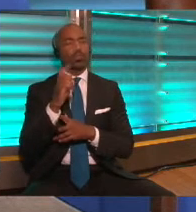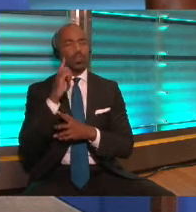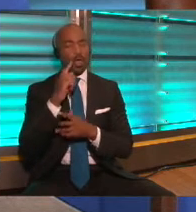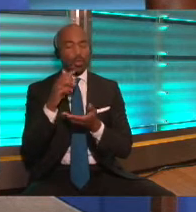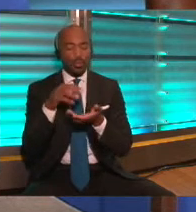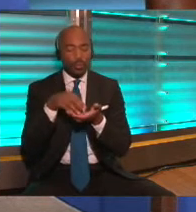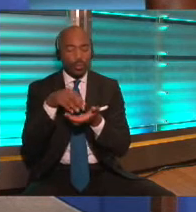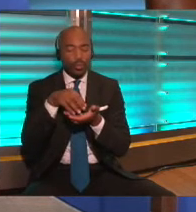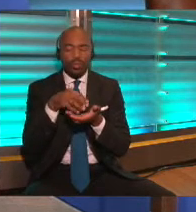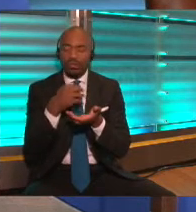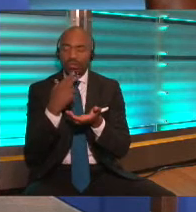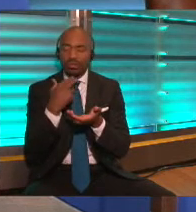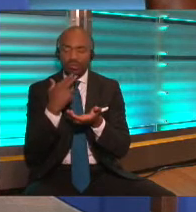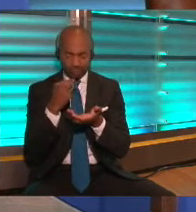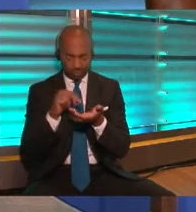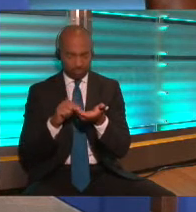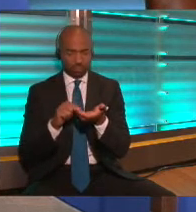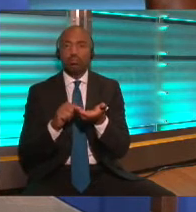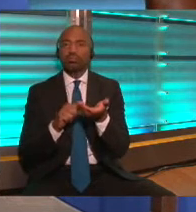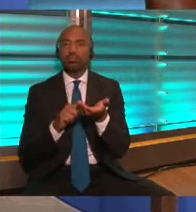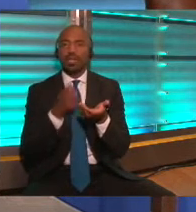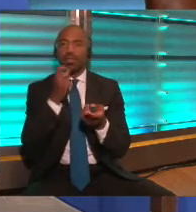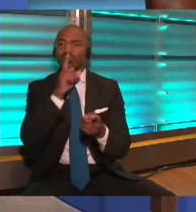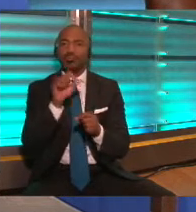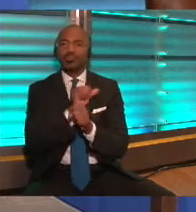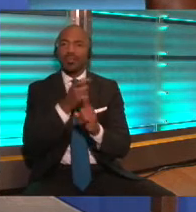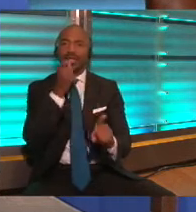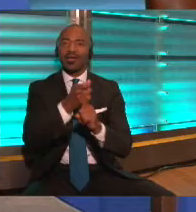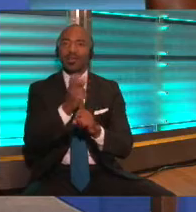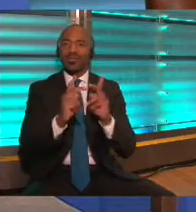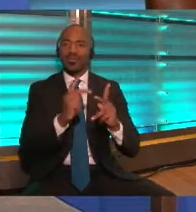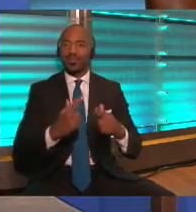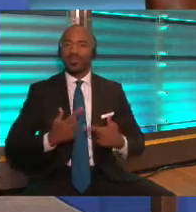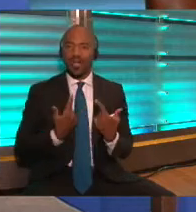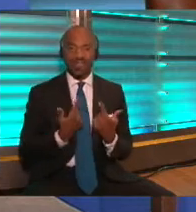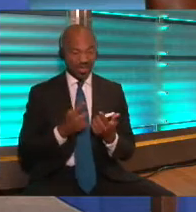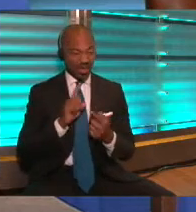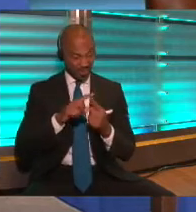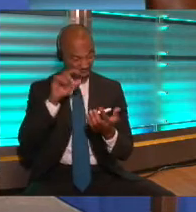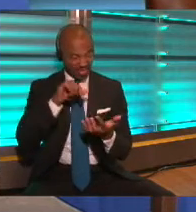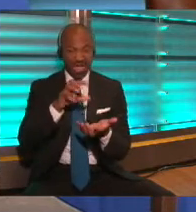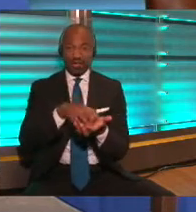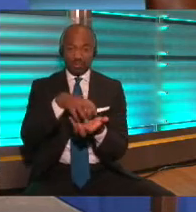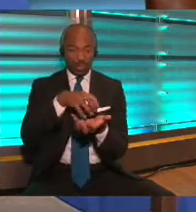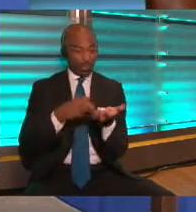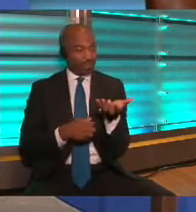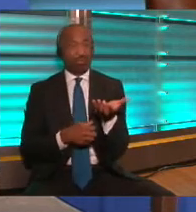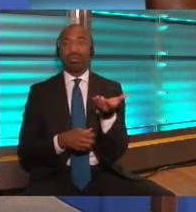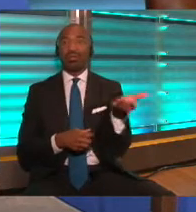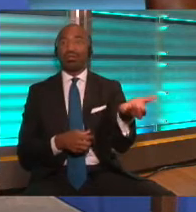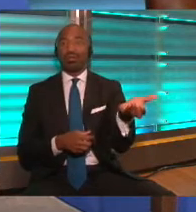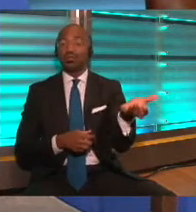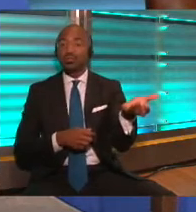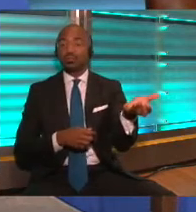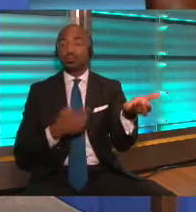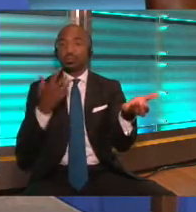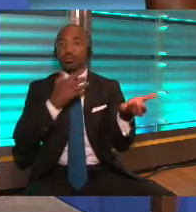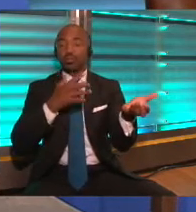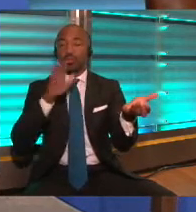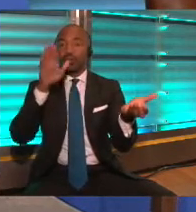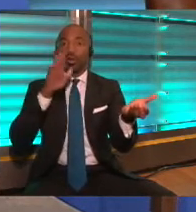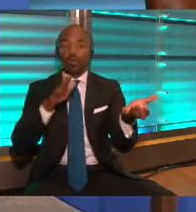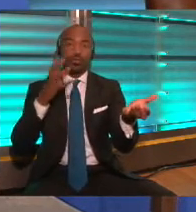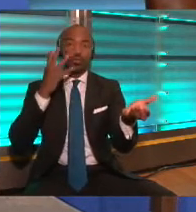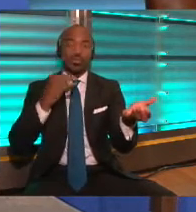large impact on, and a tangible impact on people's lives, but it can. And so before Sonia comes back and we answer some of your questions, I just wanna leave you with one